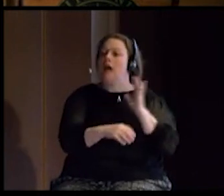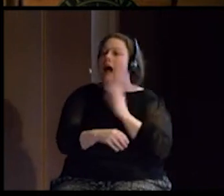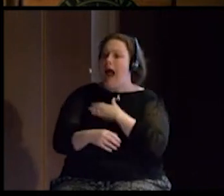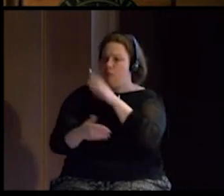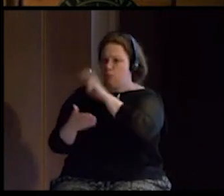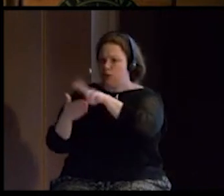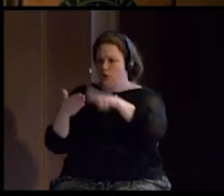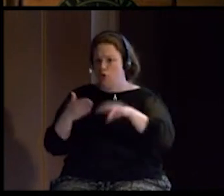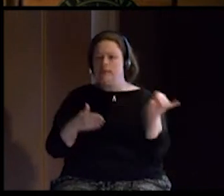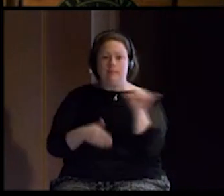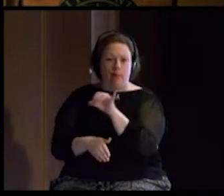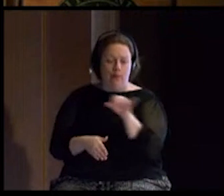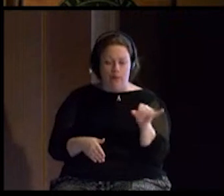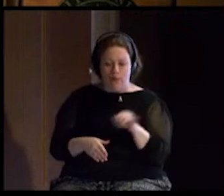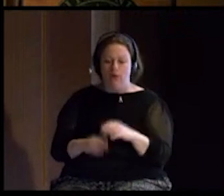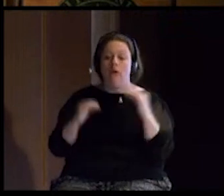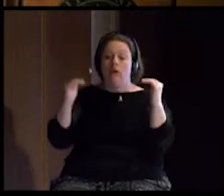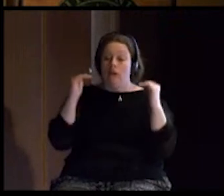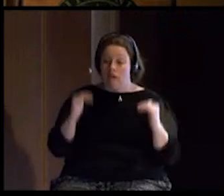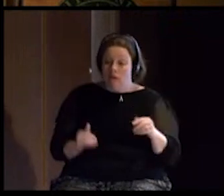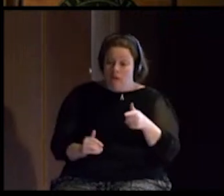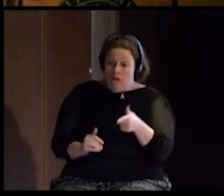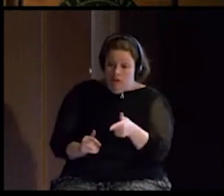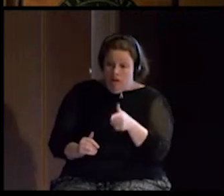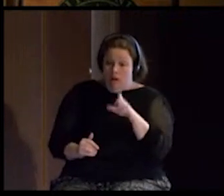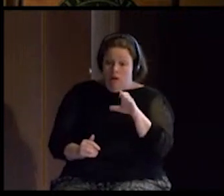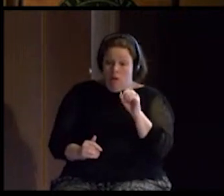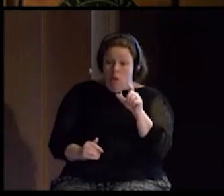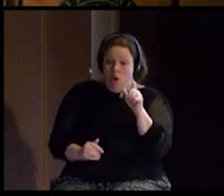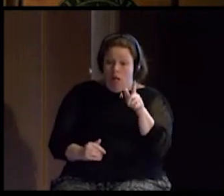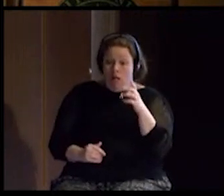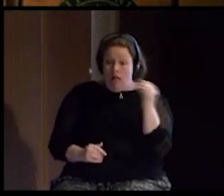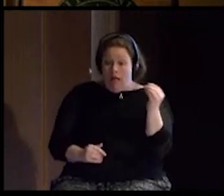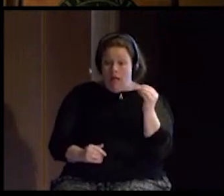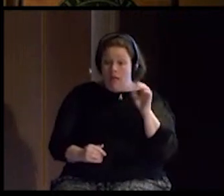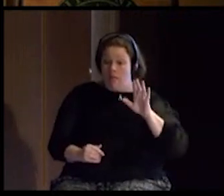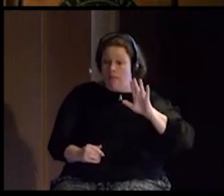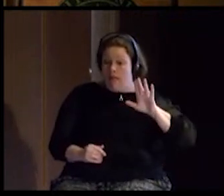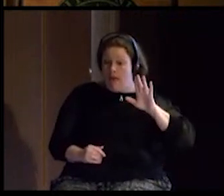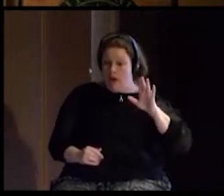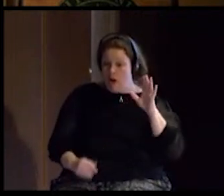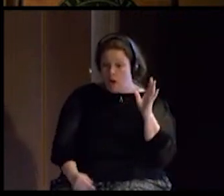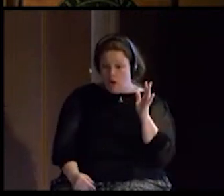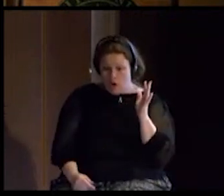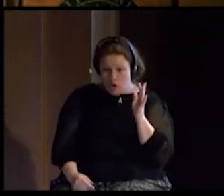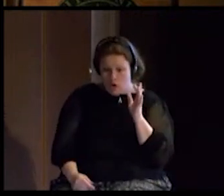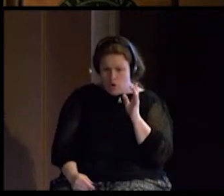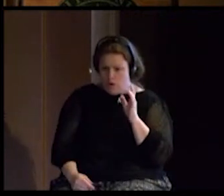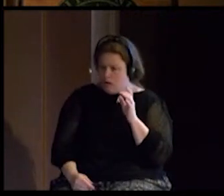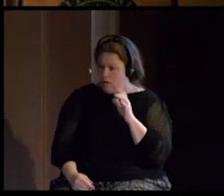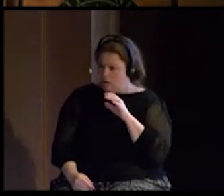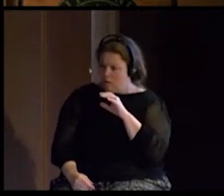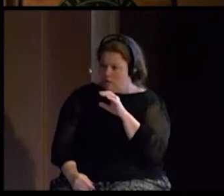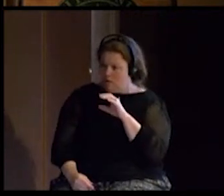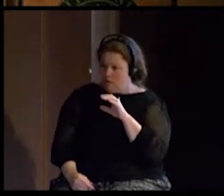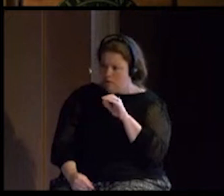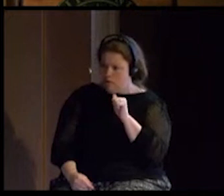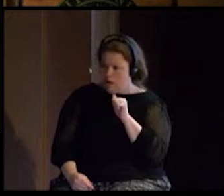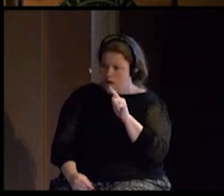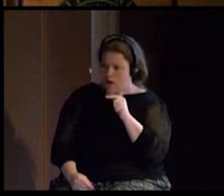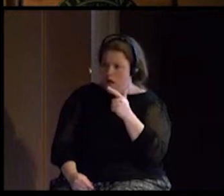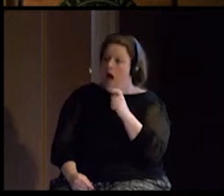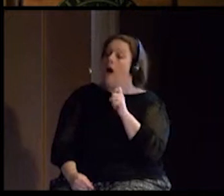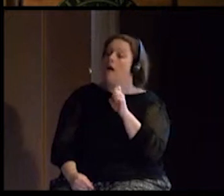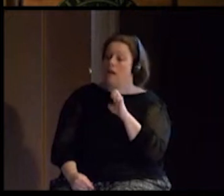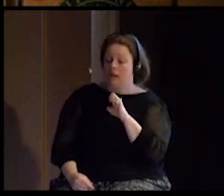to looking at the coral and its algal endosymbionts, we also started looking into the bacterial